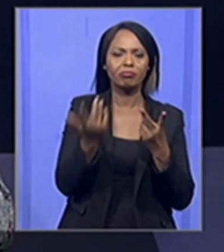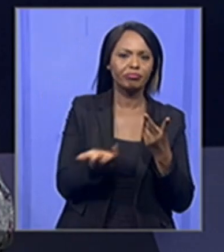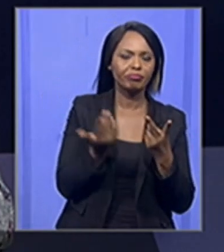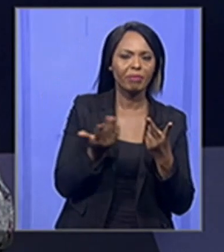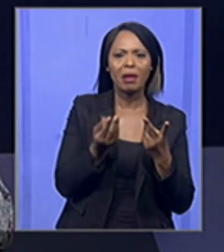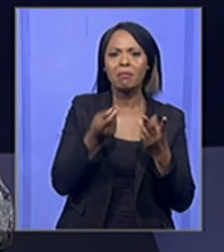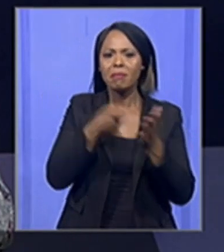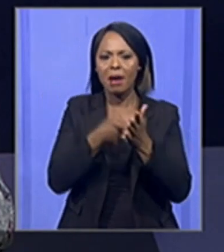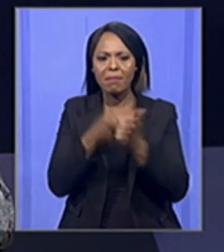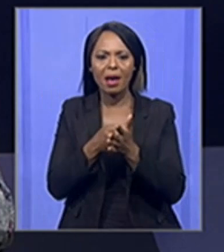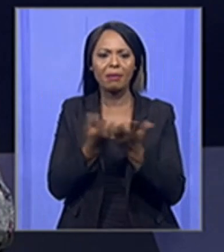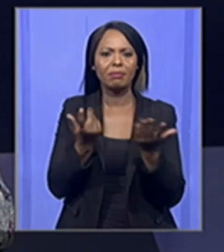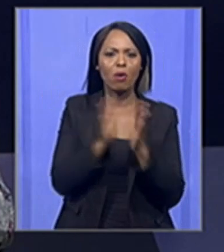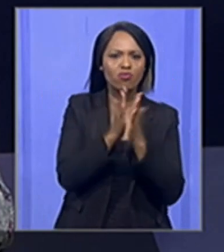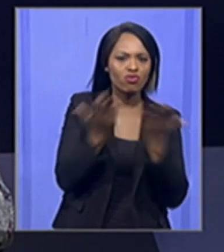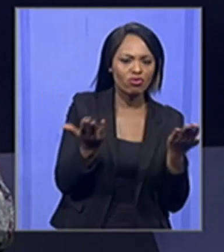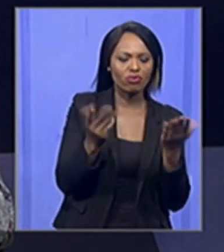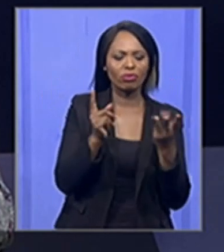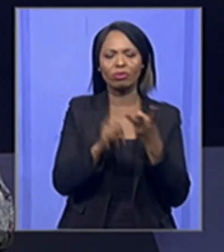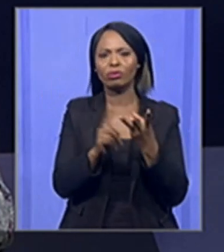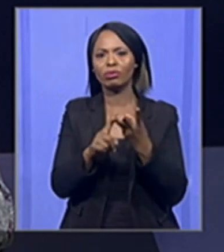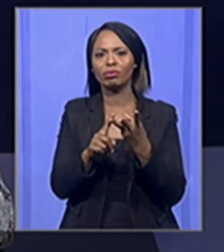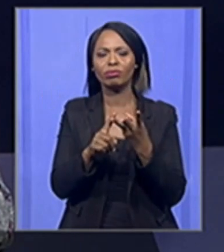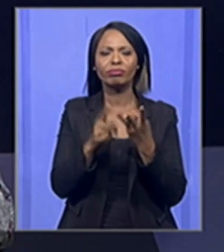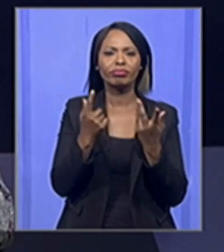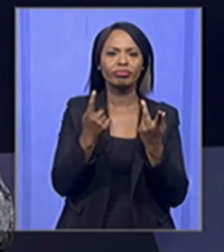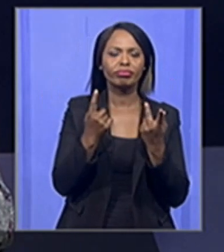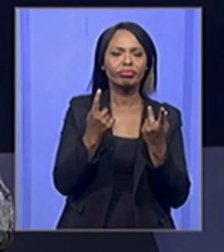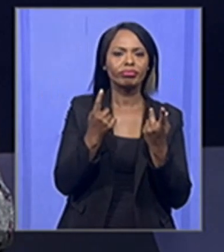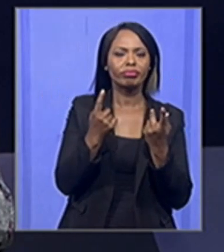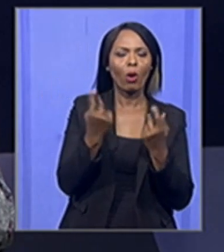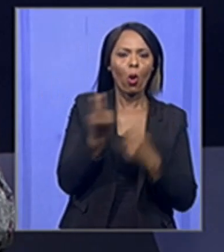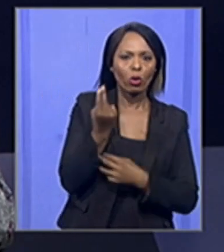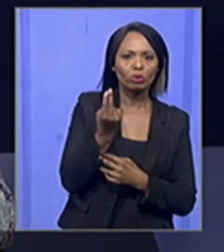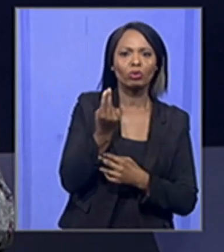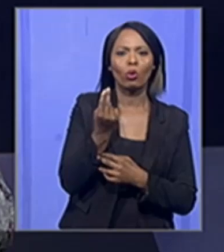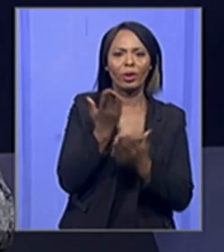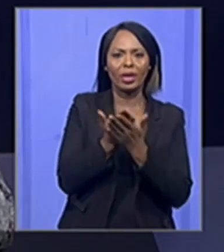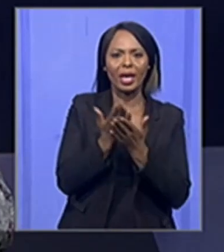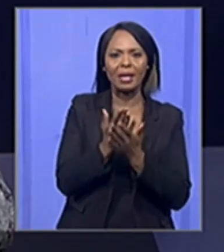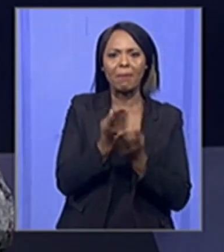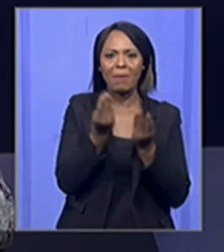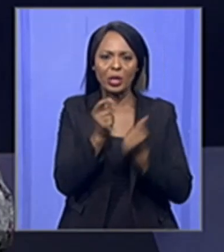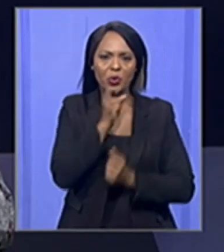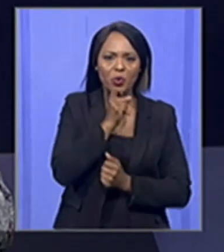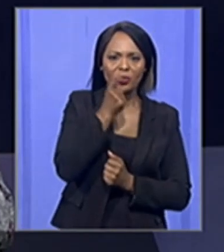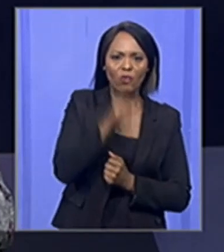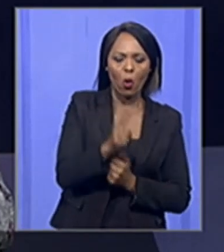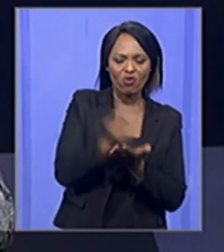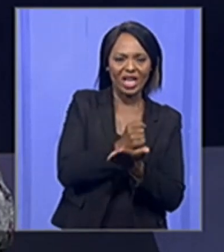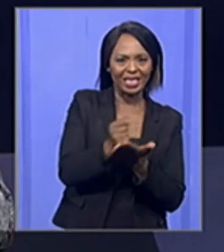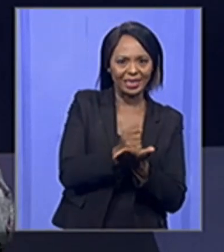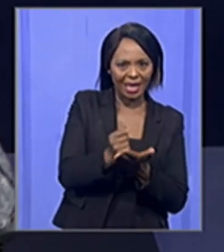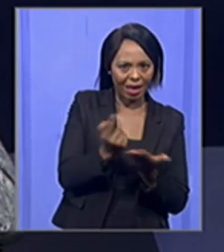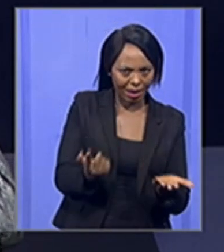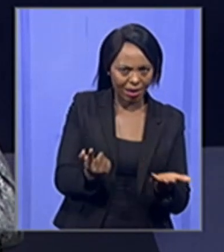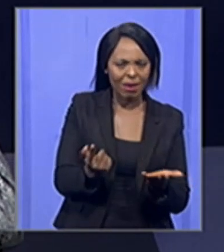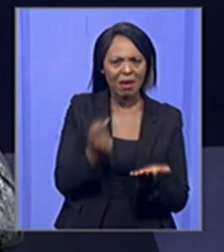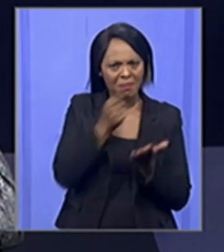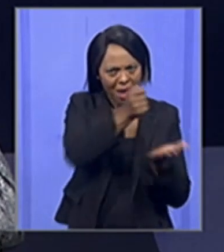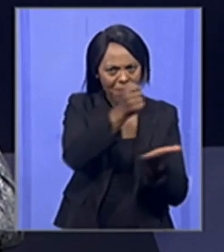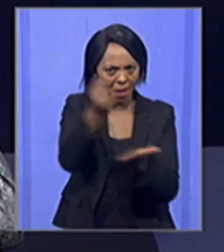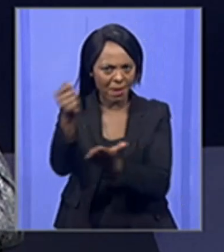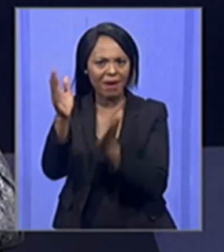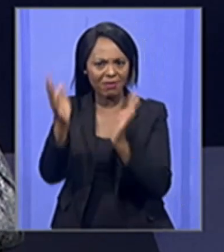reka dipuku tša go ka bala ebile gape ba kgone go berekiša mašeleng a go ka registera go ya ka rena re